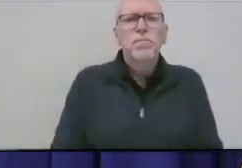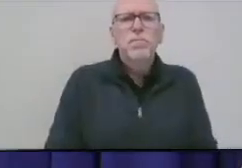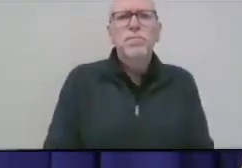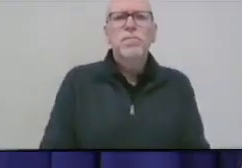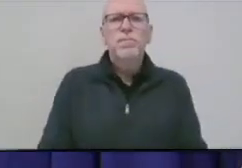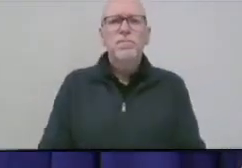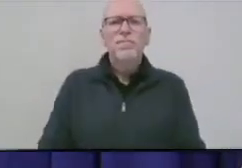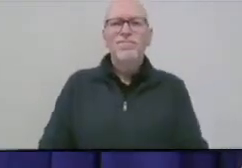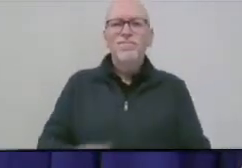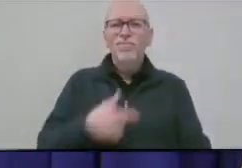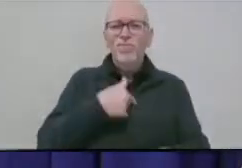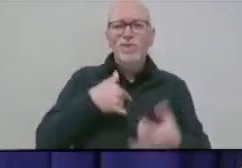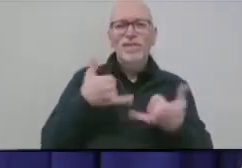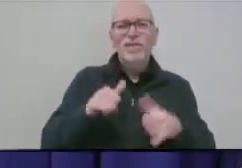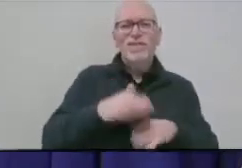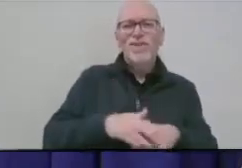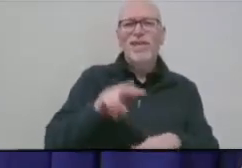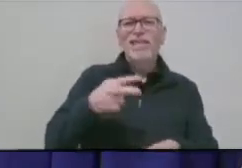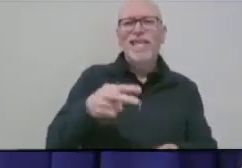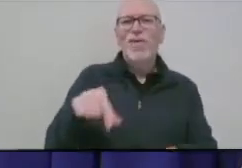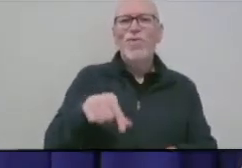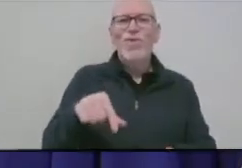Lindsay, we're still in the second quarter.